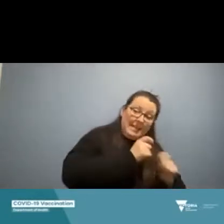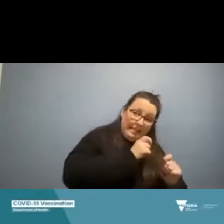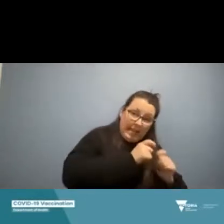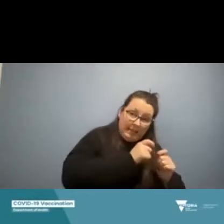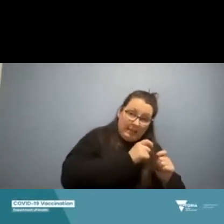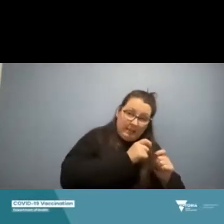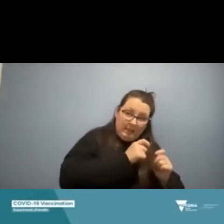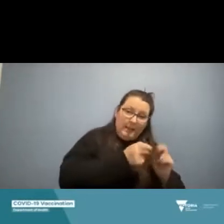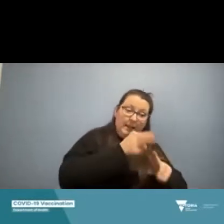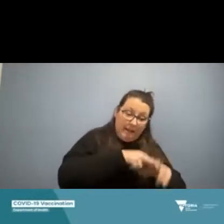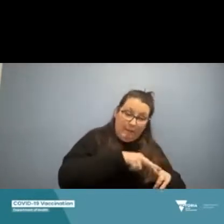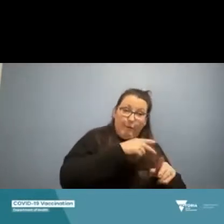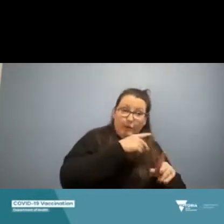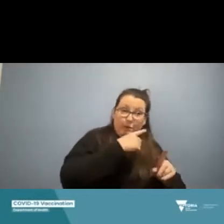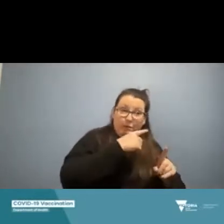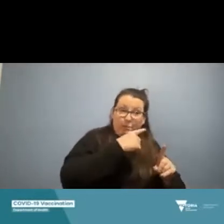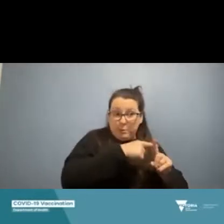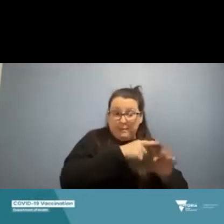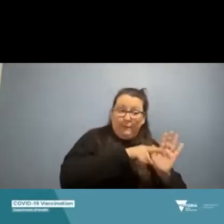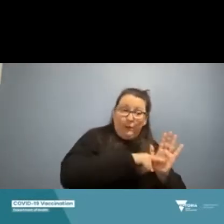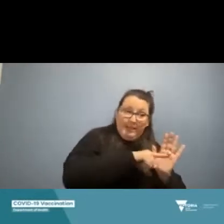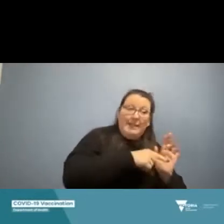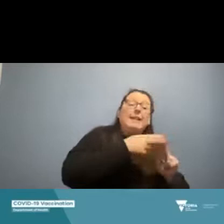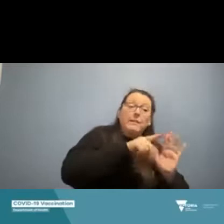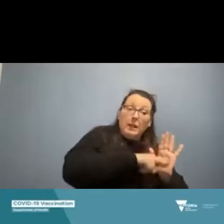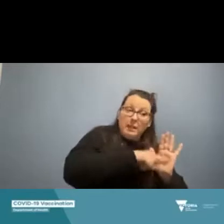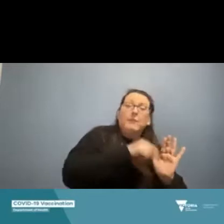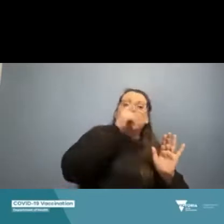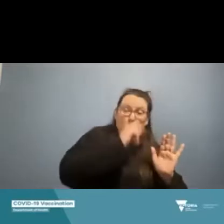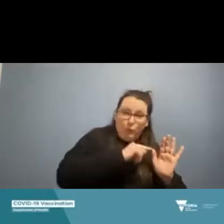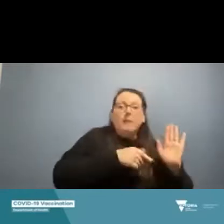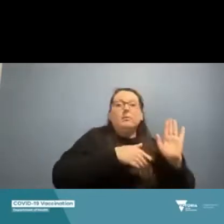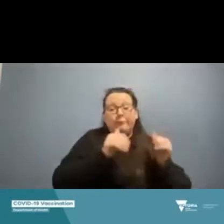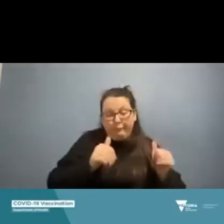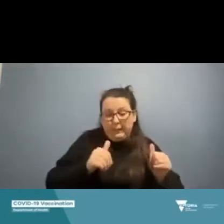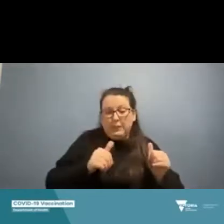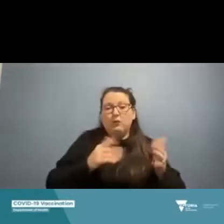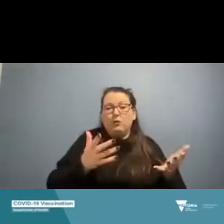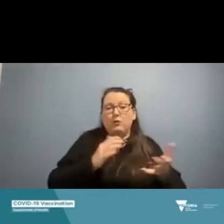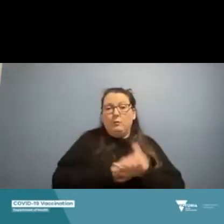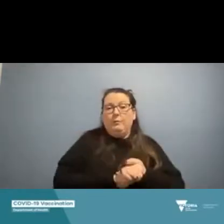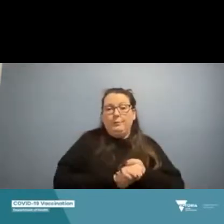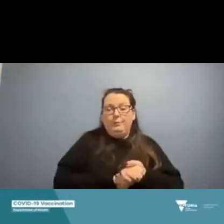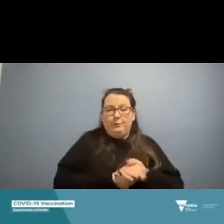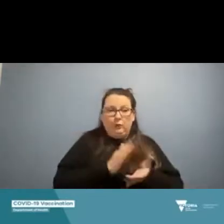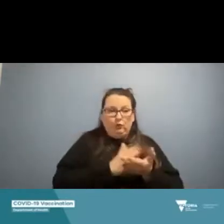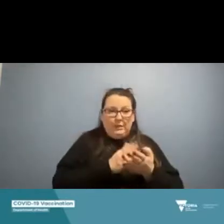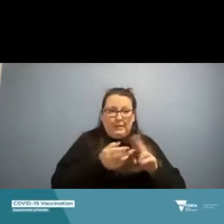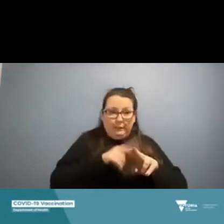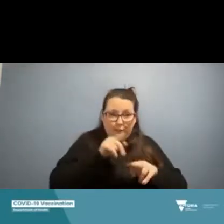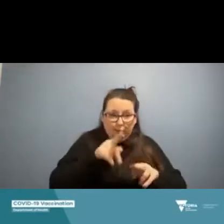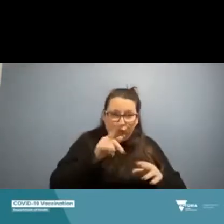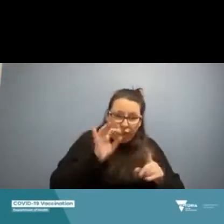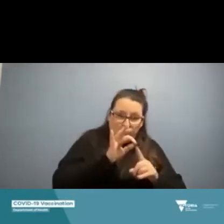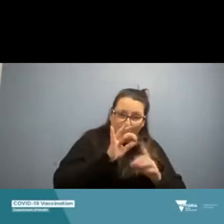clearance process. So, but even if you're at day 10, if you're a primary close contact of a tier 1 exposure site,